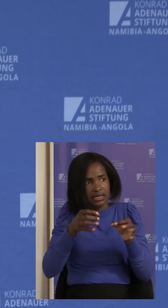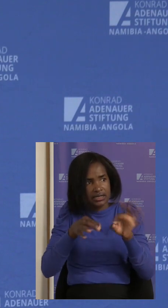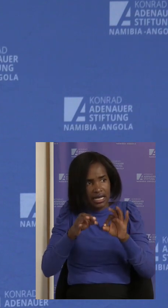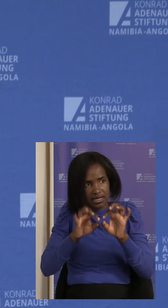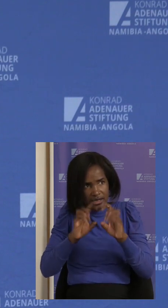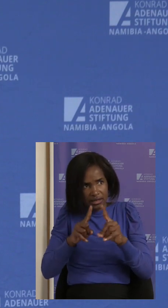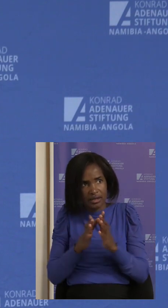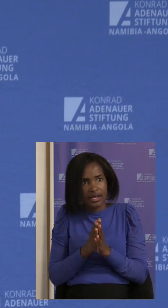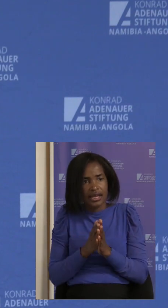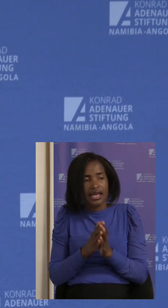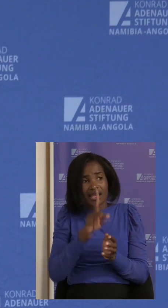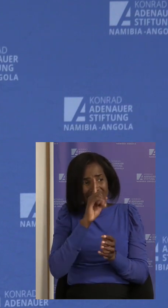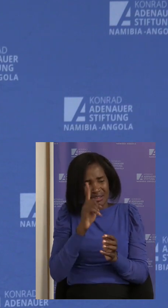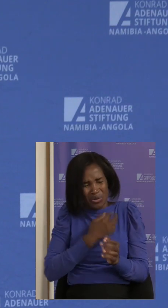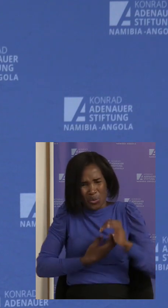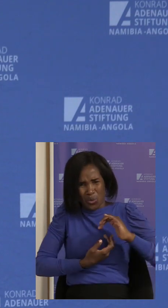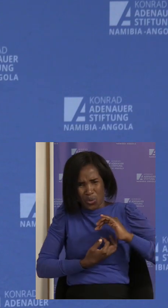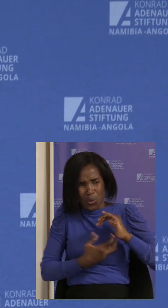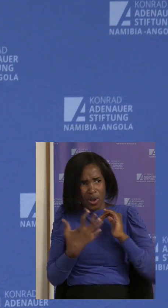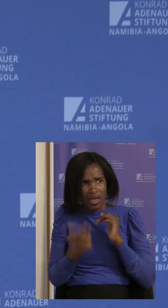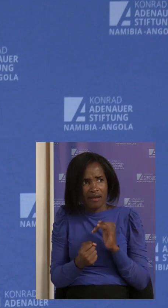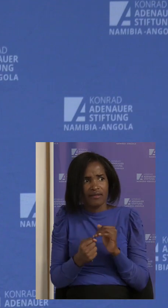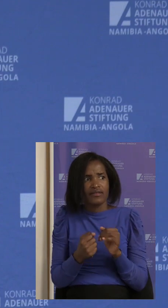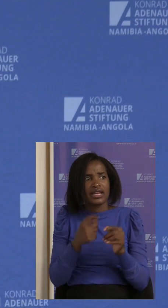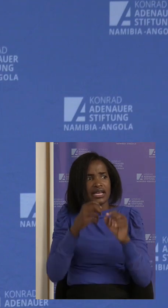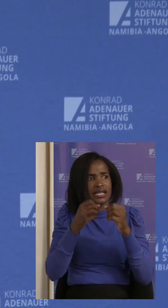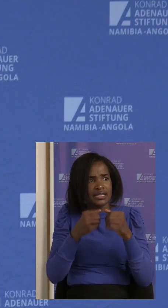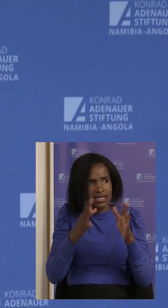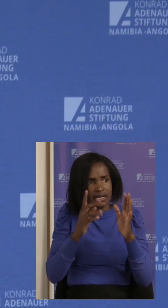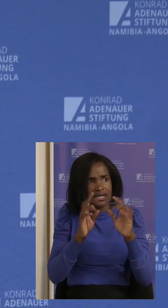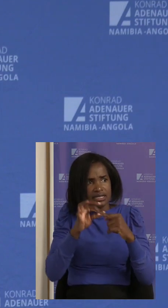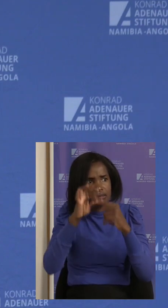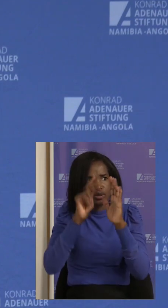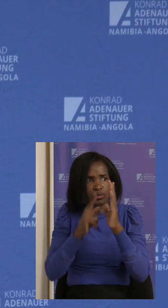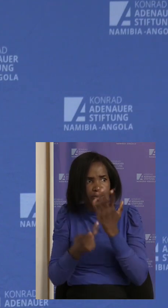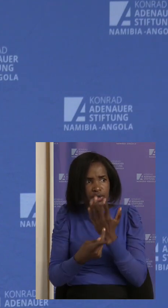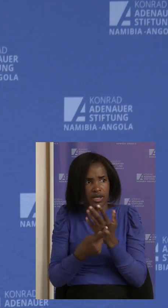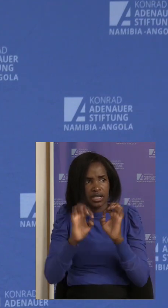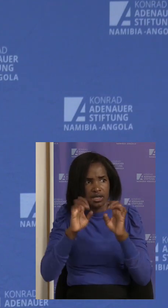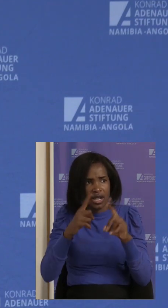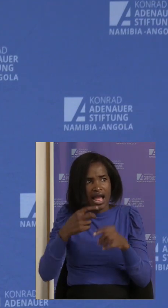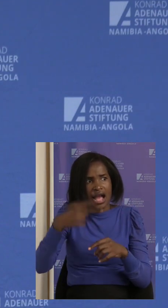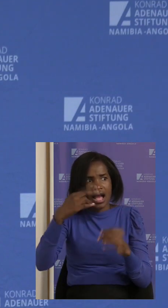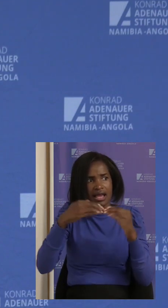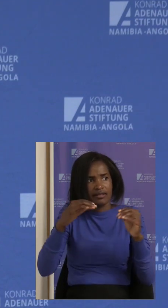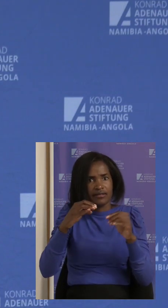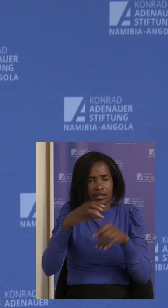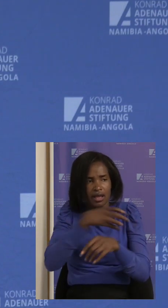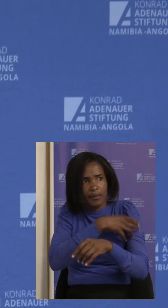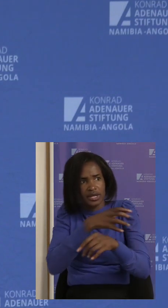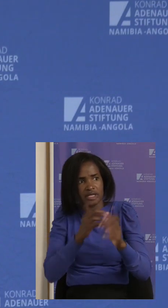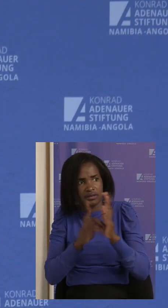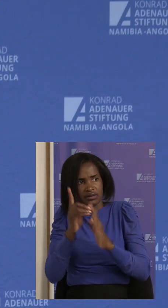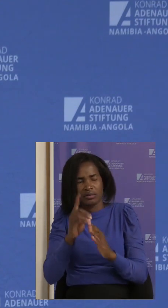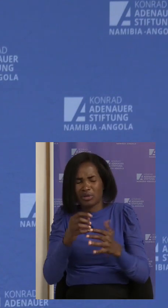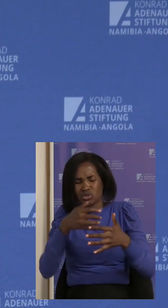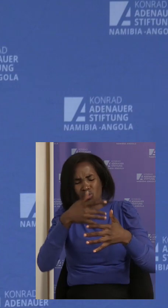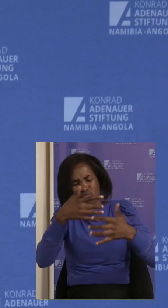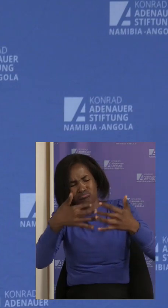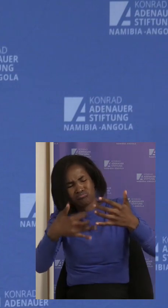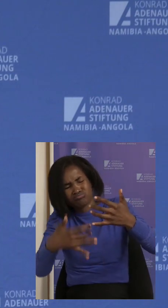passionate educator, he led several special projects in education, high-level capacity development, among many others.